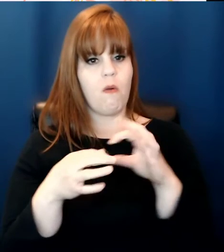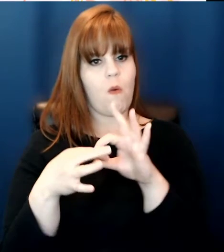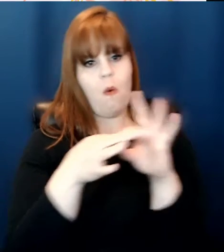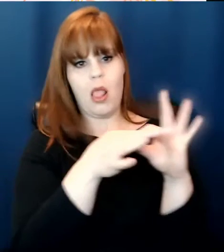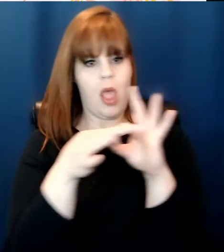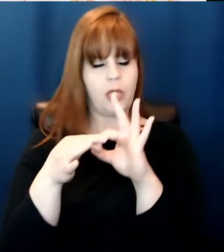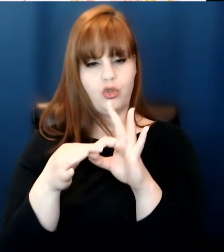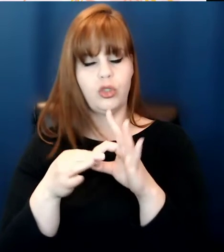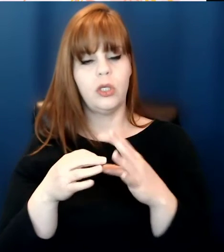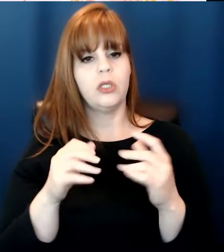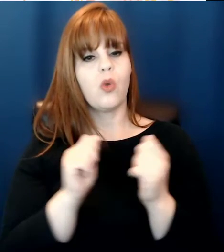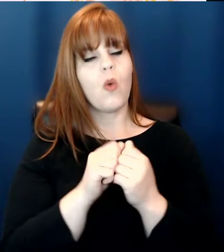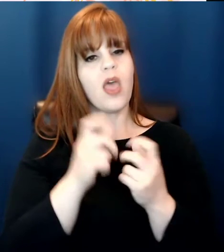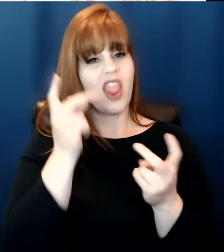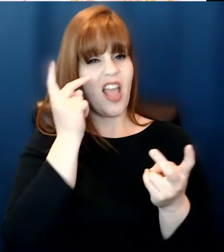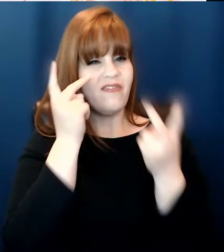with